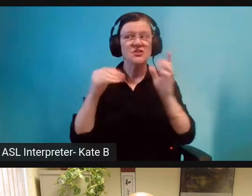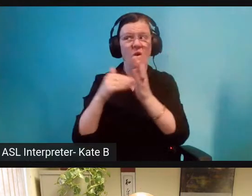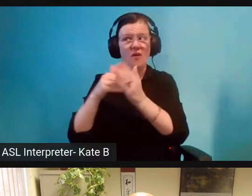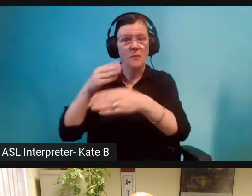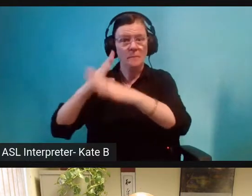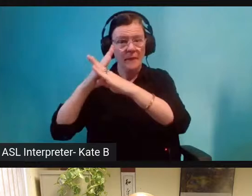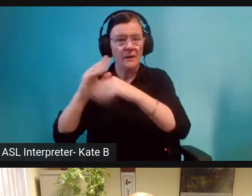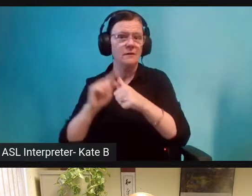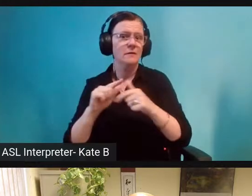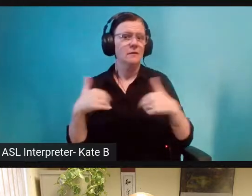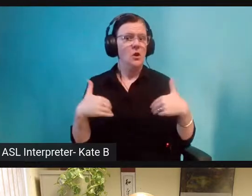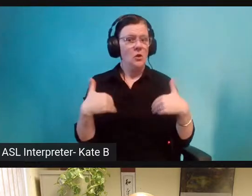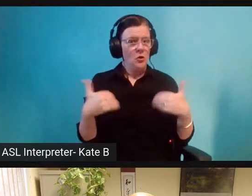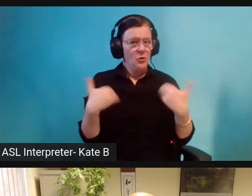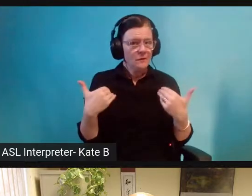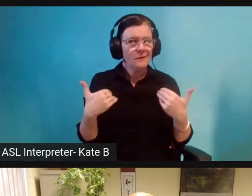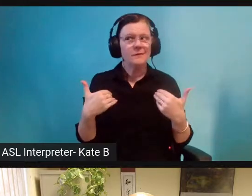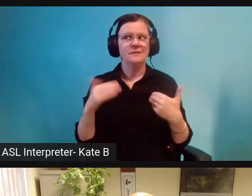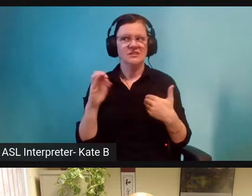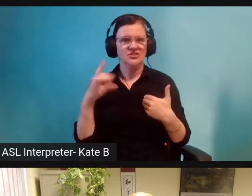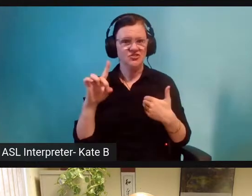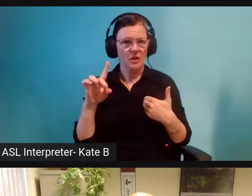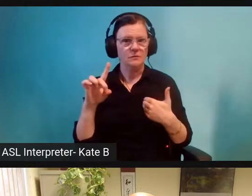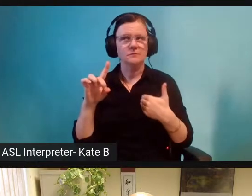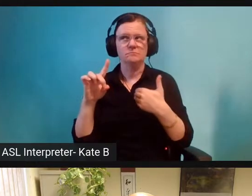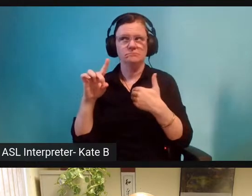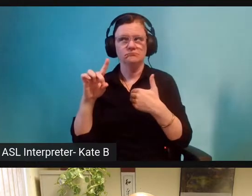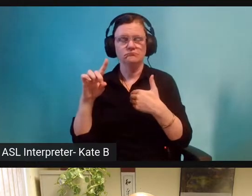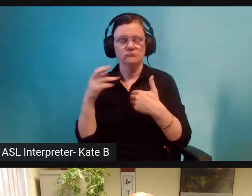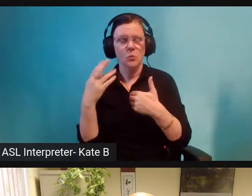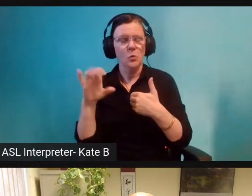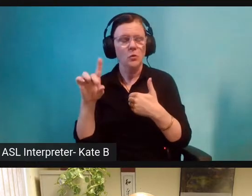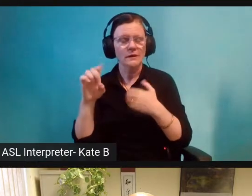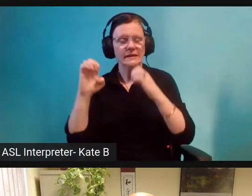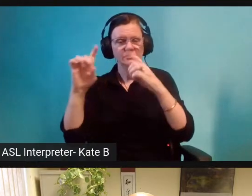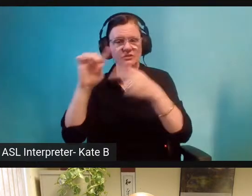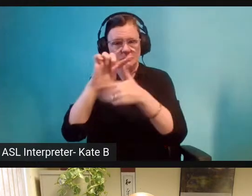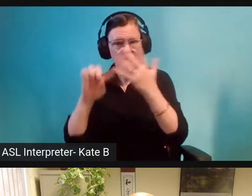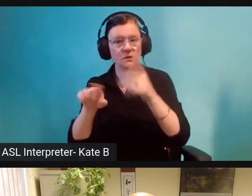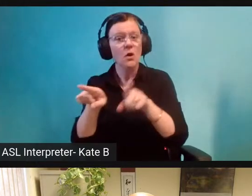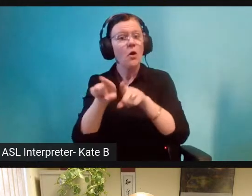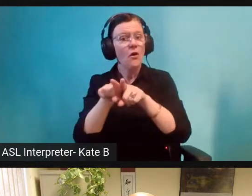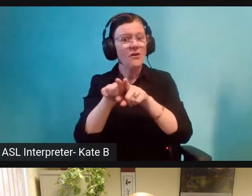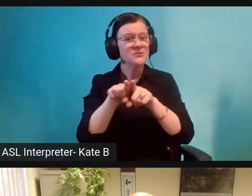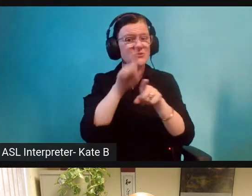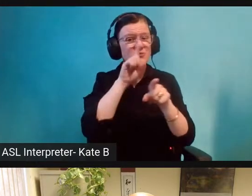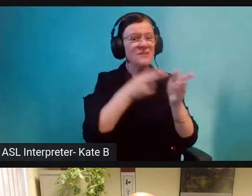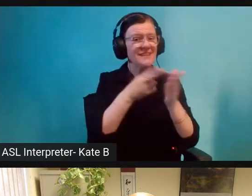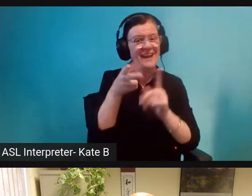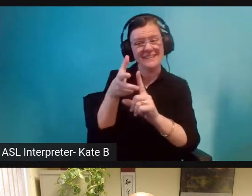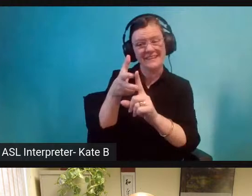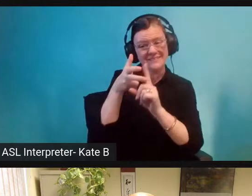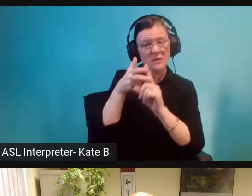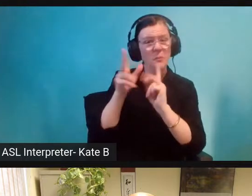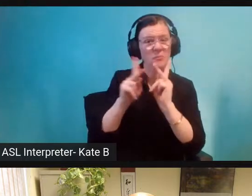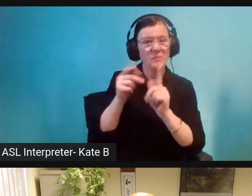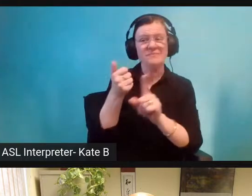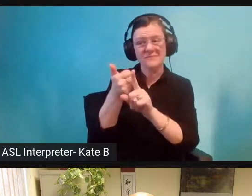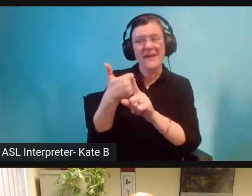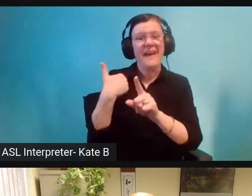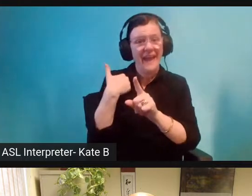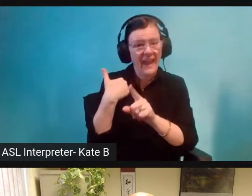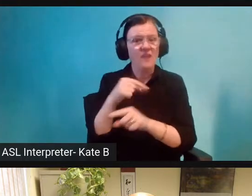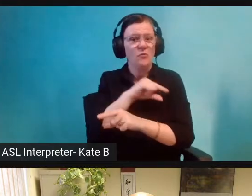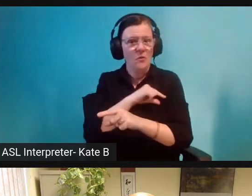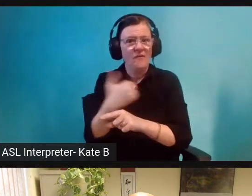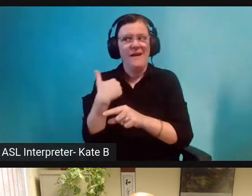childhood, primary, secondary, higher education, and also recruiting people who have qualifications to work